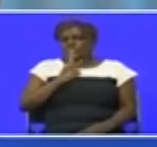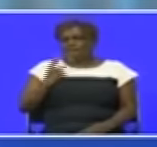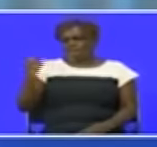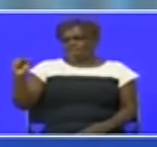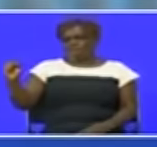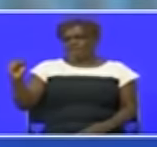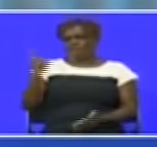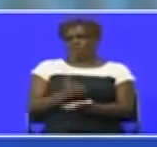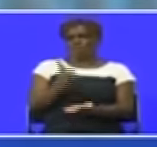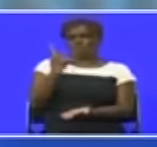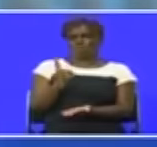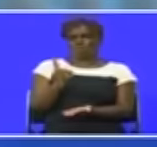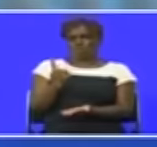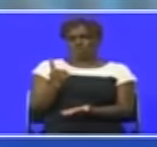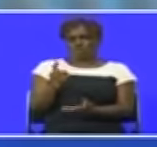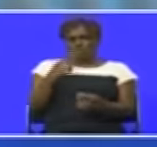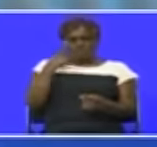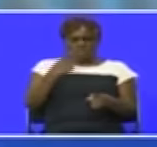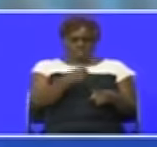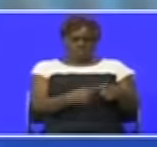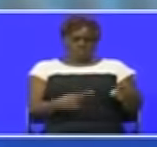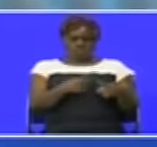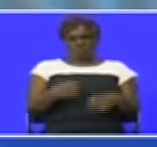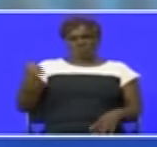Kombole, kitungu ya tano,